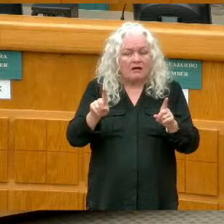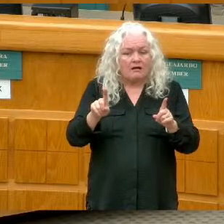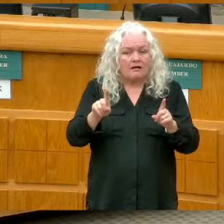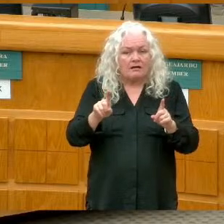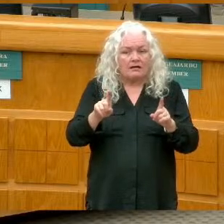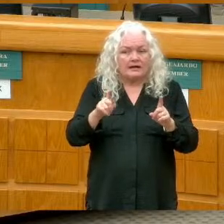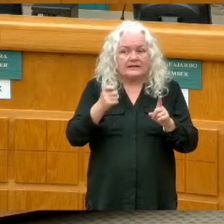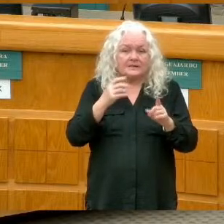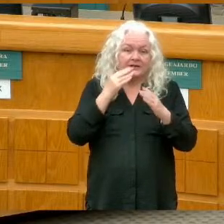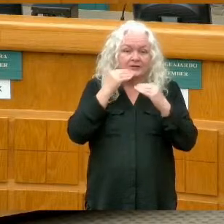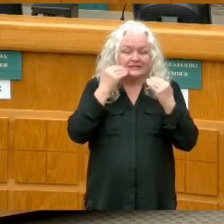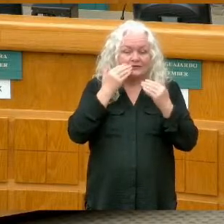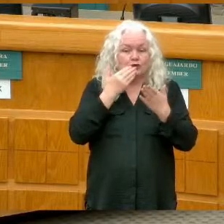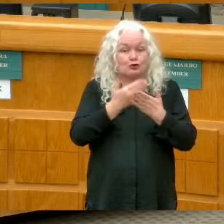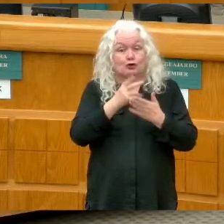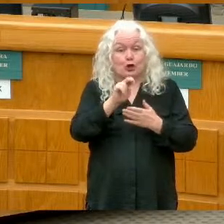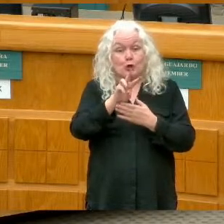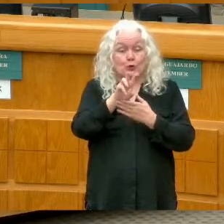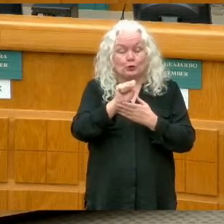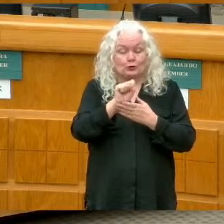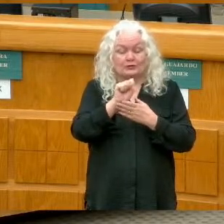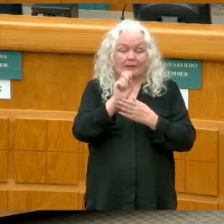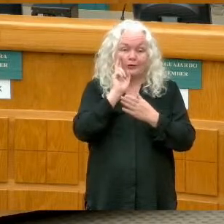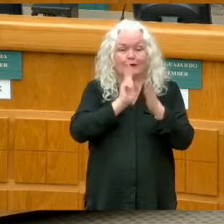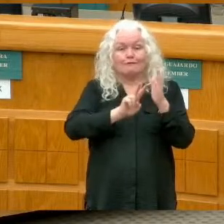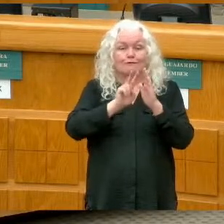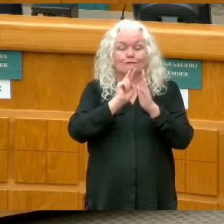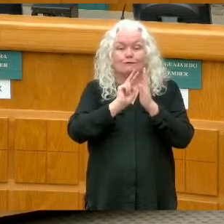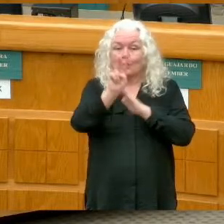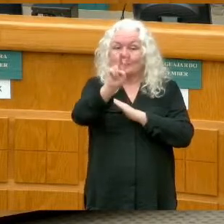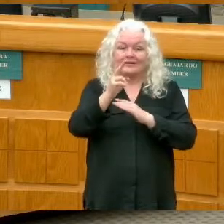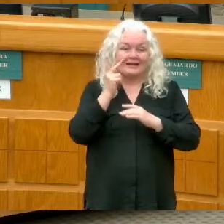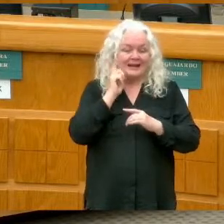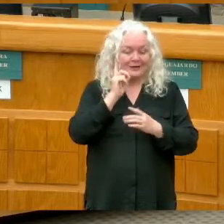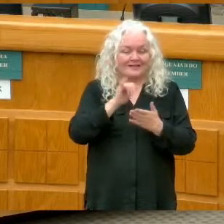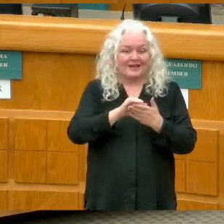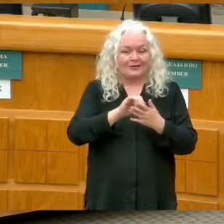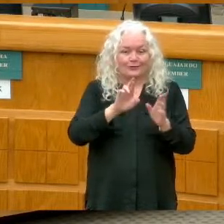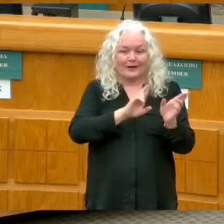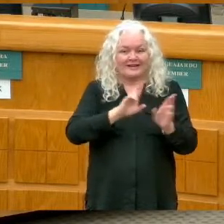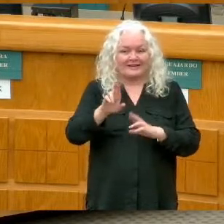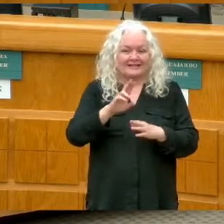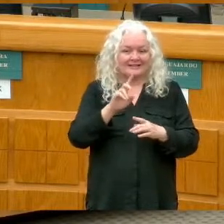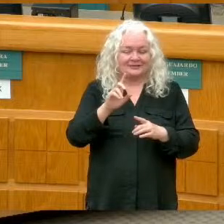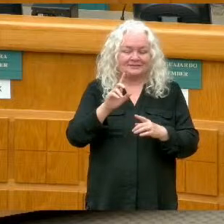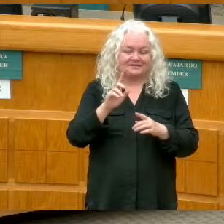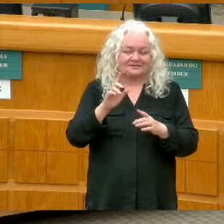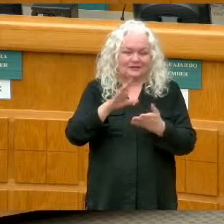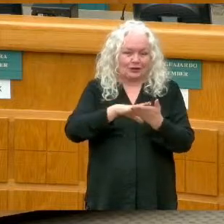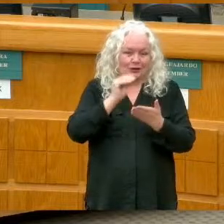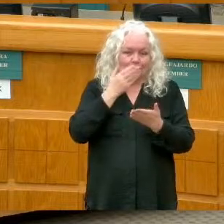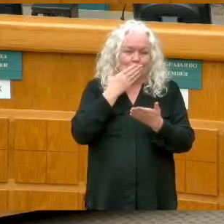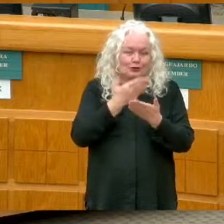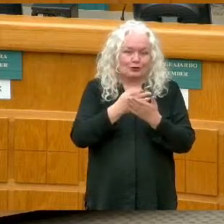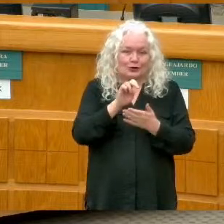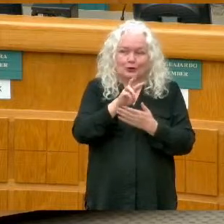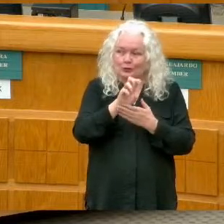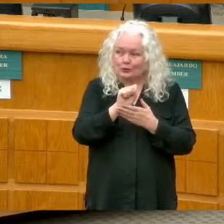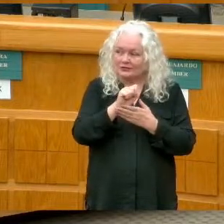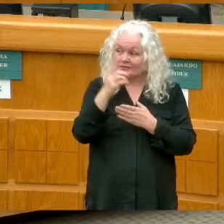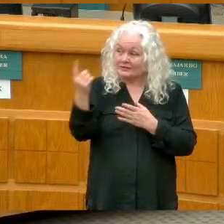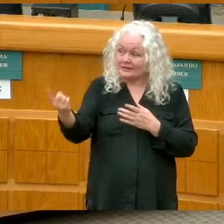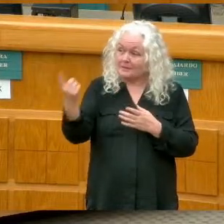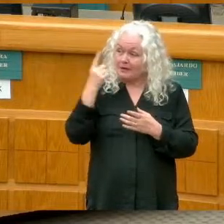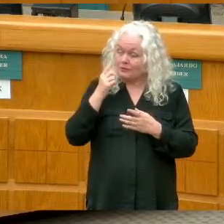his face, so he said, we got some good news, so I'm looking forward to hearing that. So we're always ready to hear some good news. So Mr. Zanoni, if you want to come